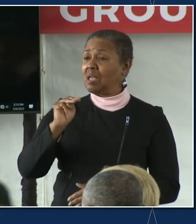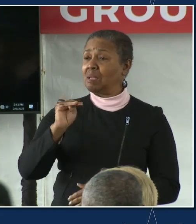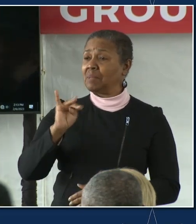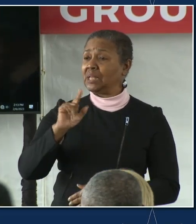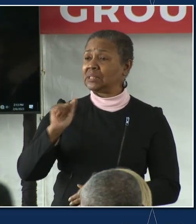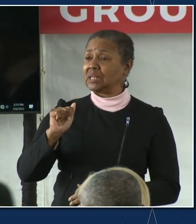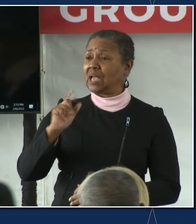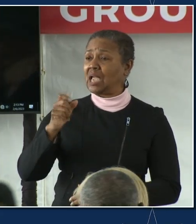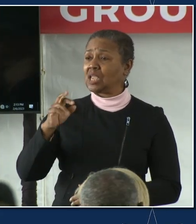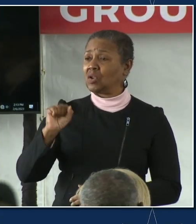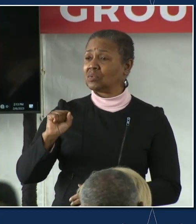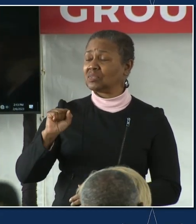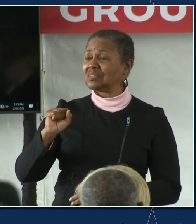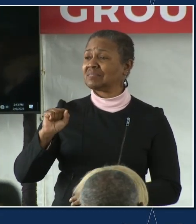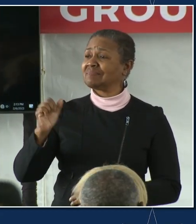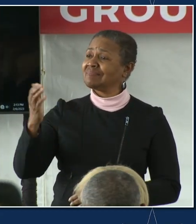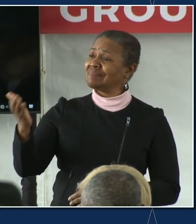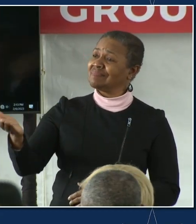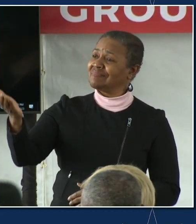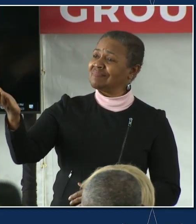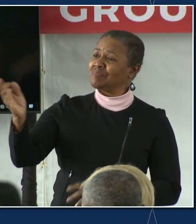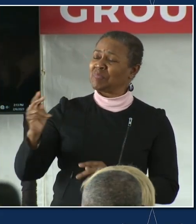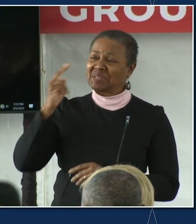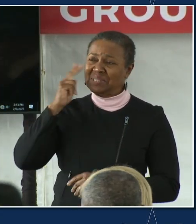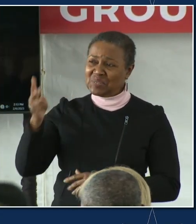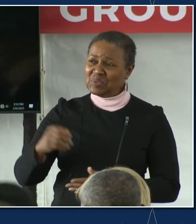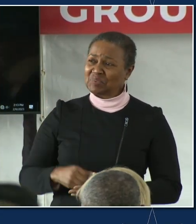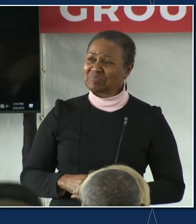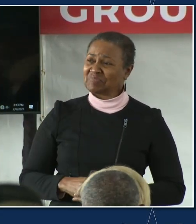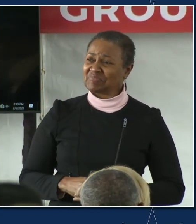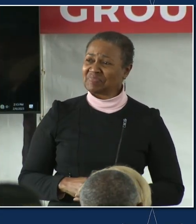Irvin. Stand up, sister, and let people see you.